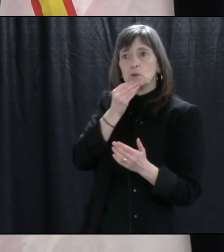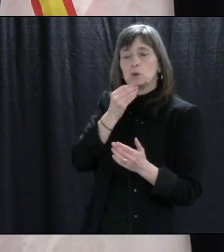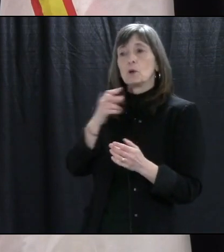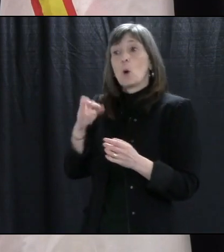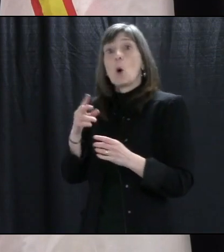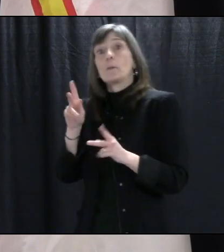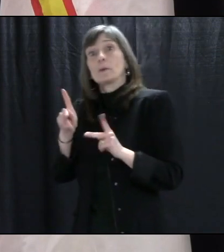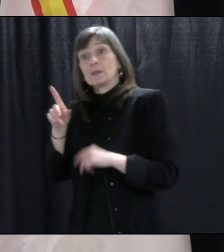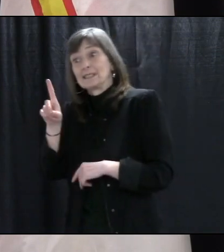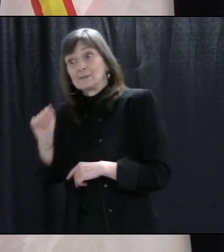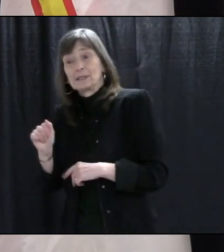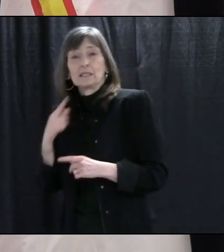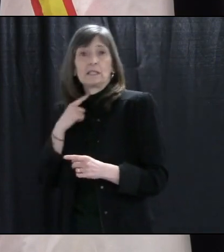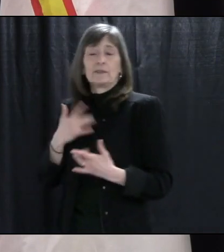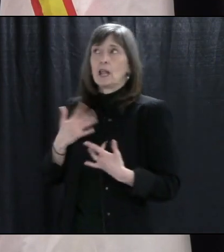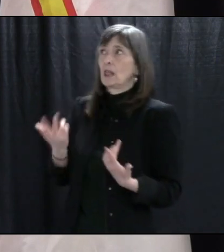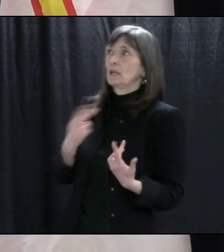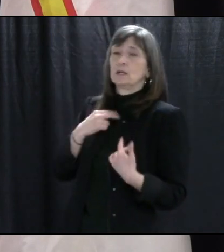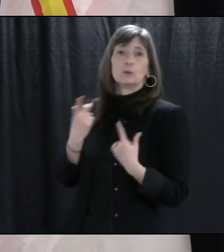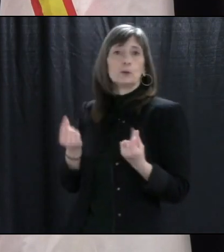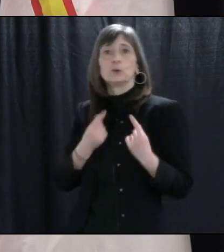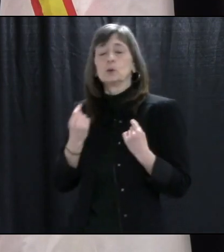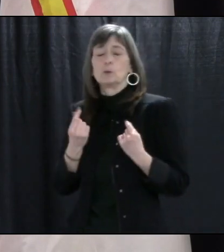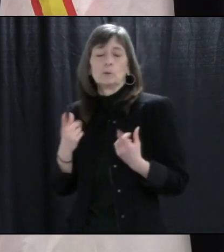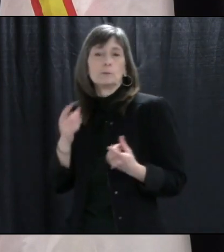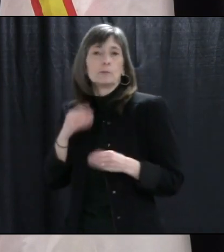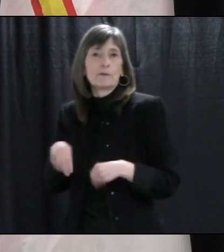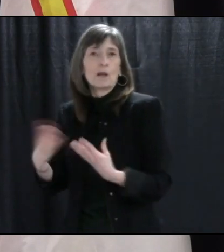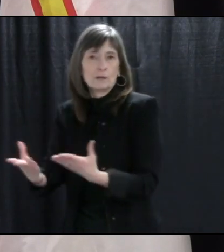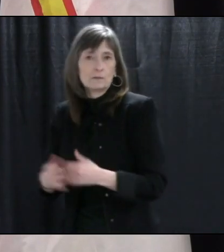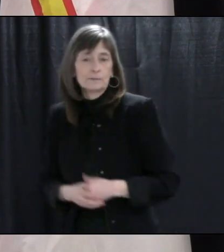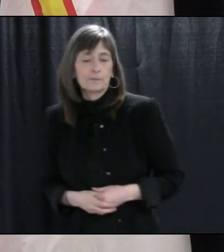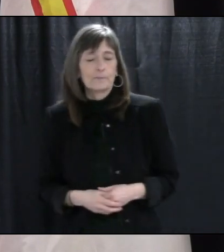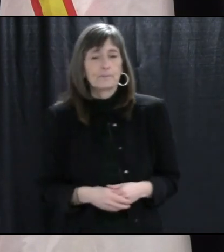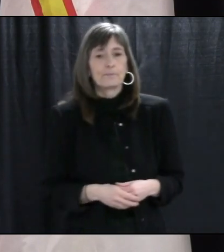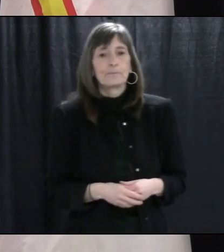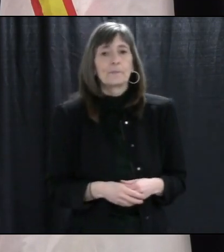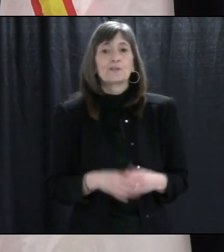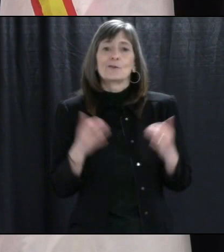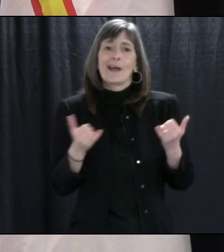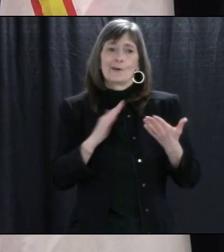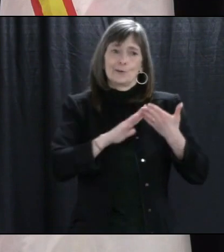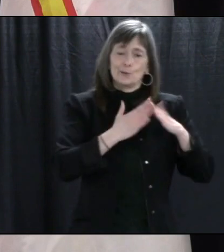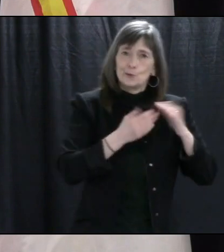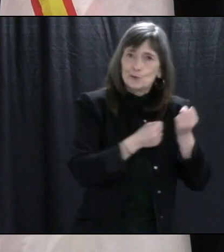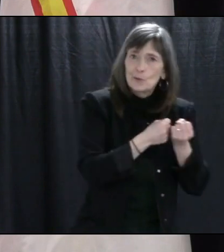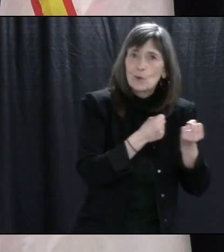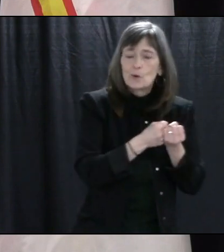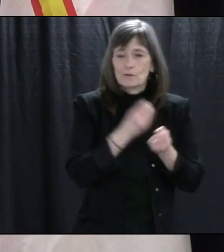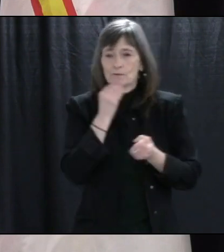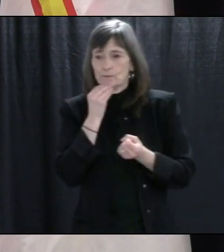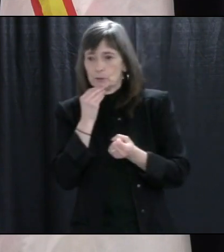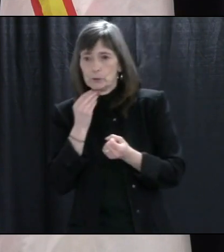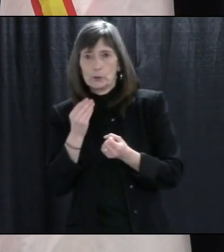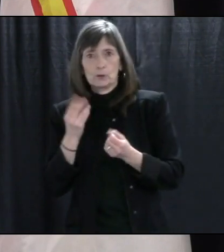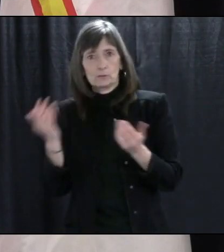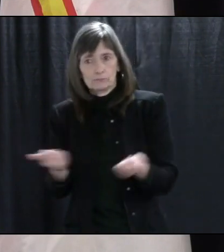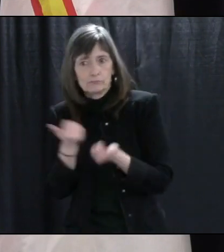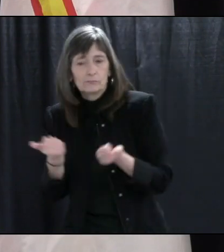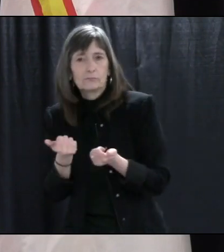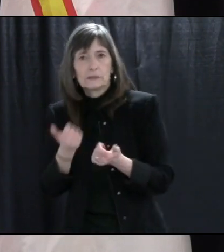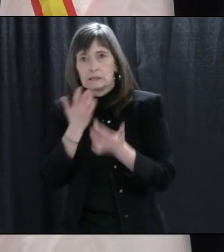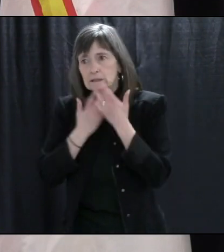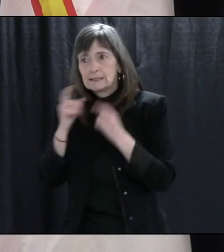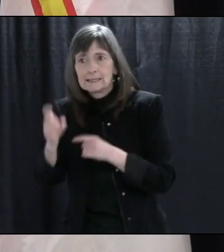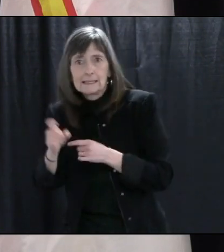in our province. As we're talking about food security and community supports, I also want to acknowledge some of the work that our